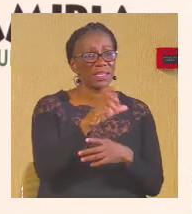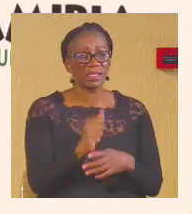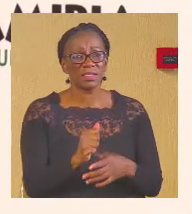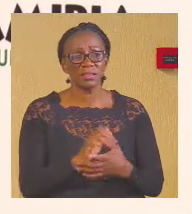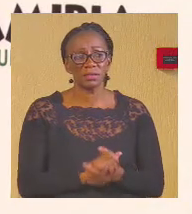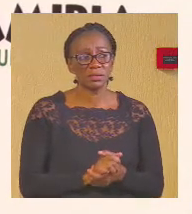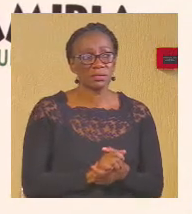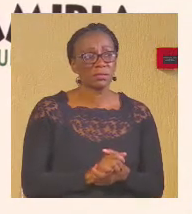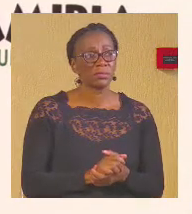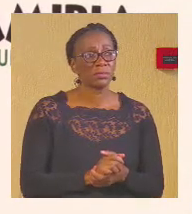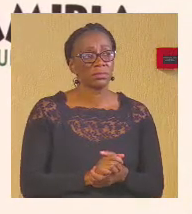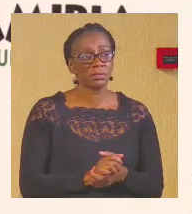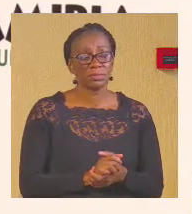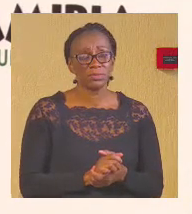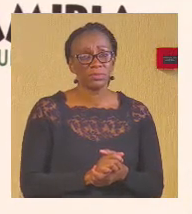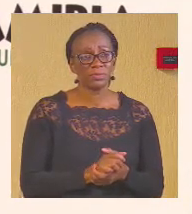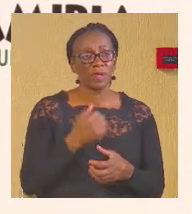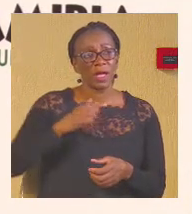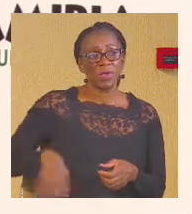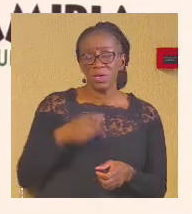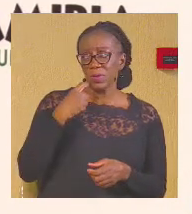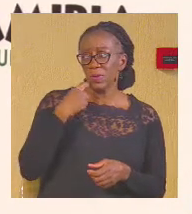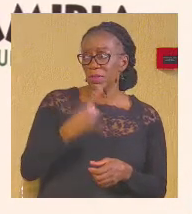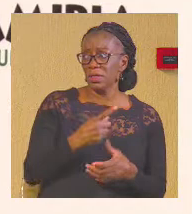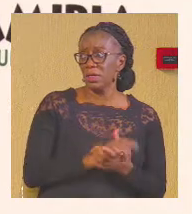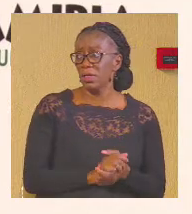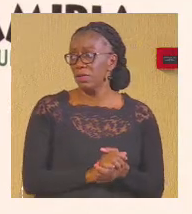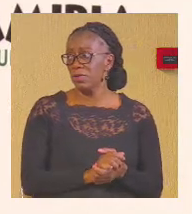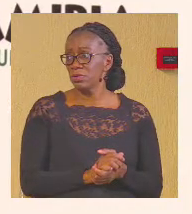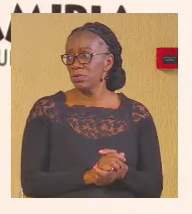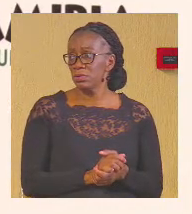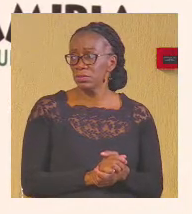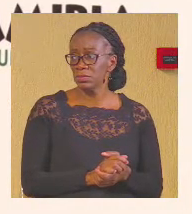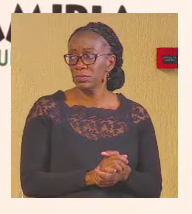forth. I want to tell you that, for example,